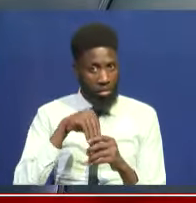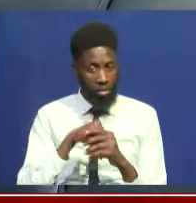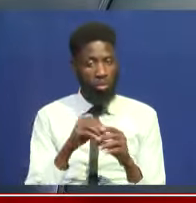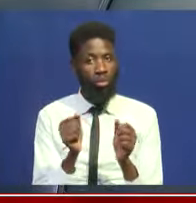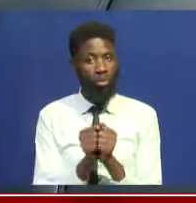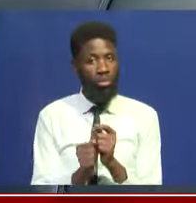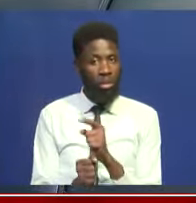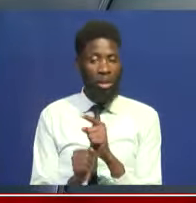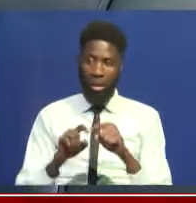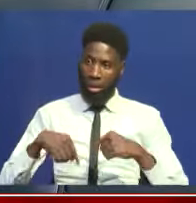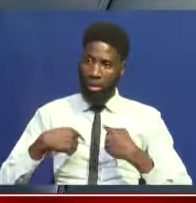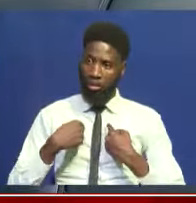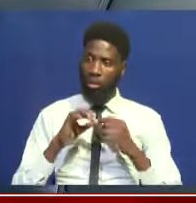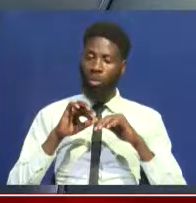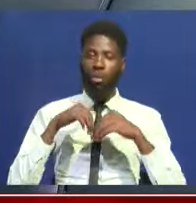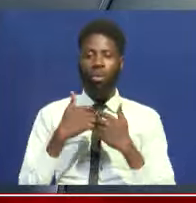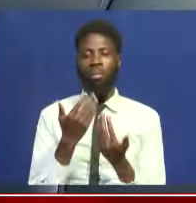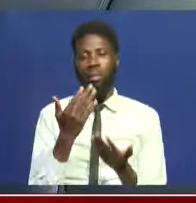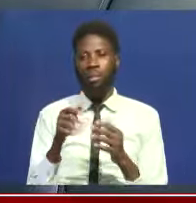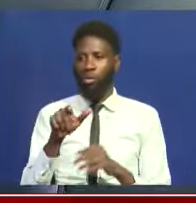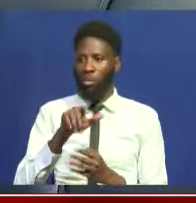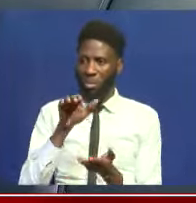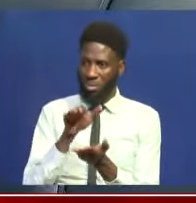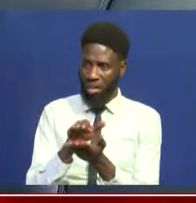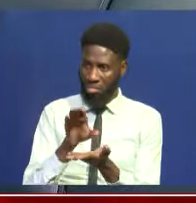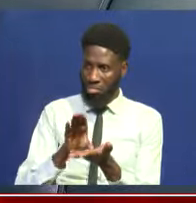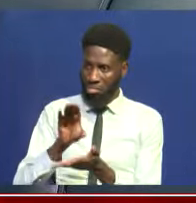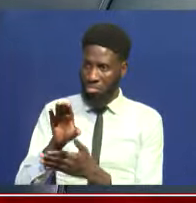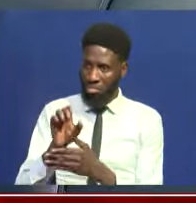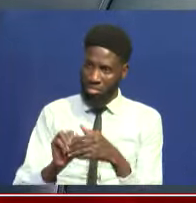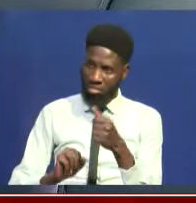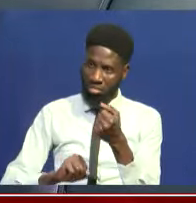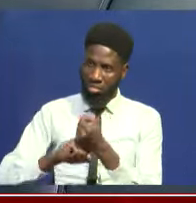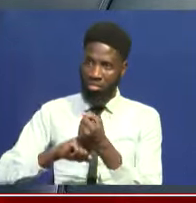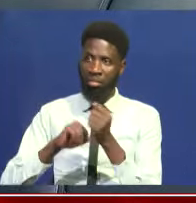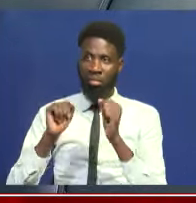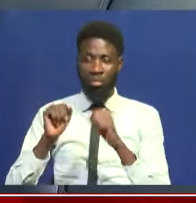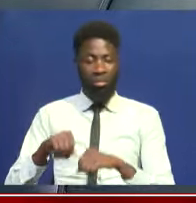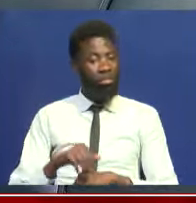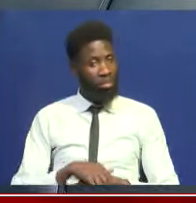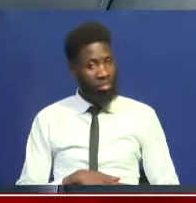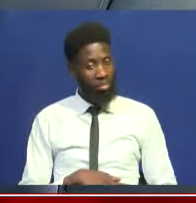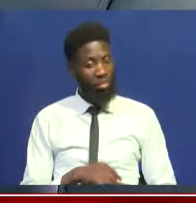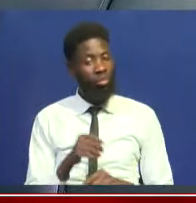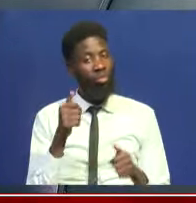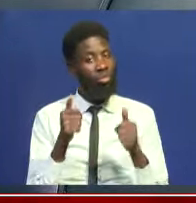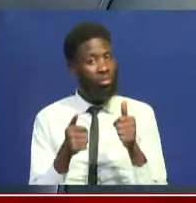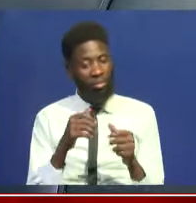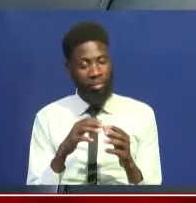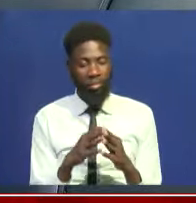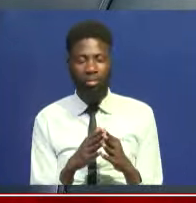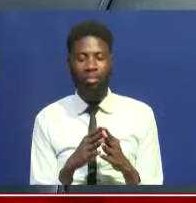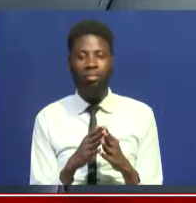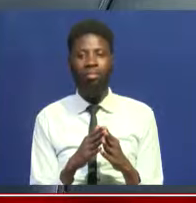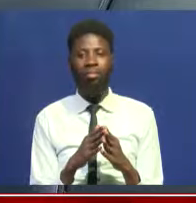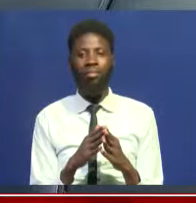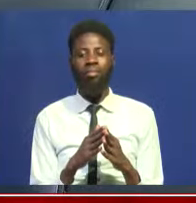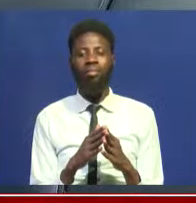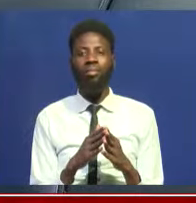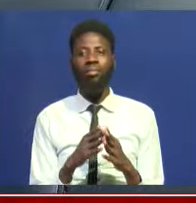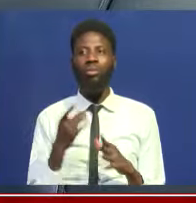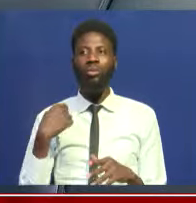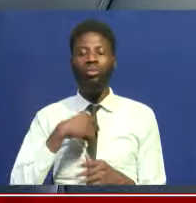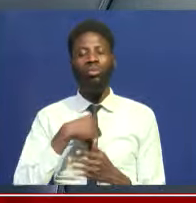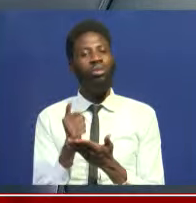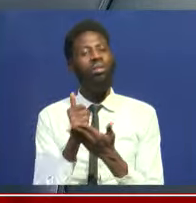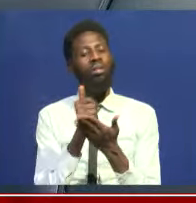eventually ourselves? Or perhaps one of the local banks or local funds that we're invested in, could they invest in them? You know, how do we